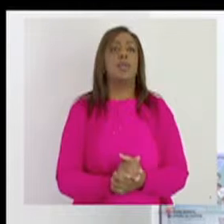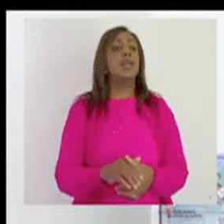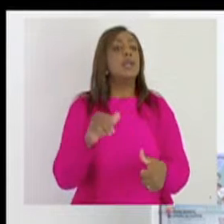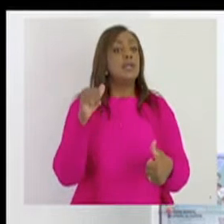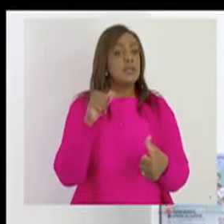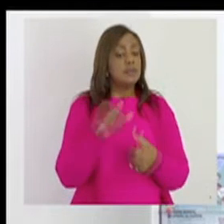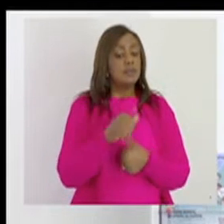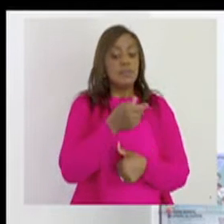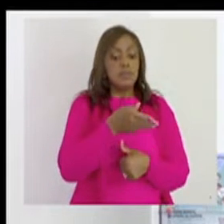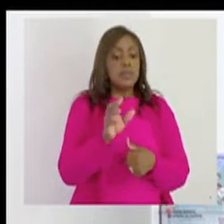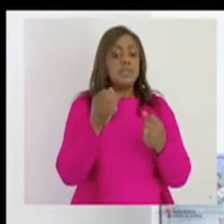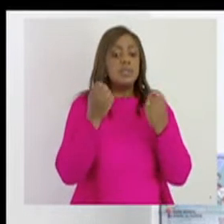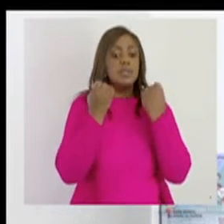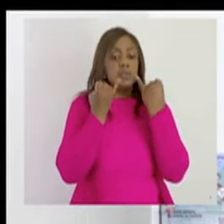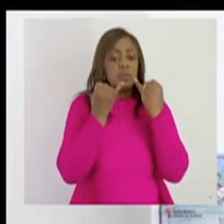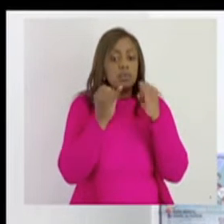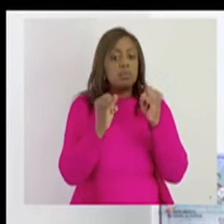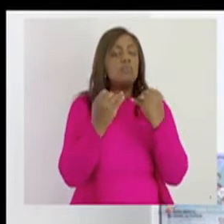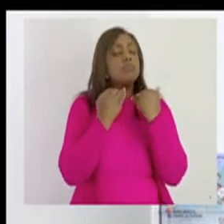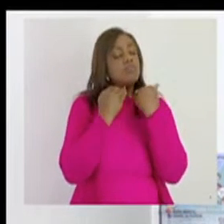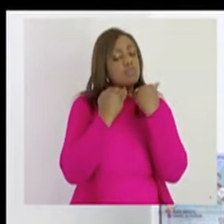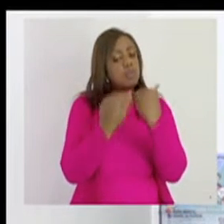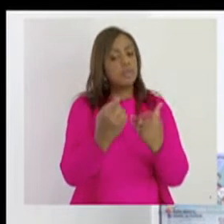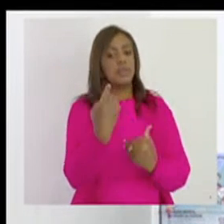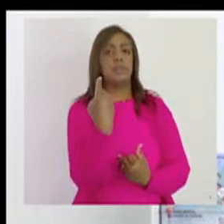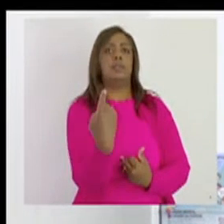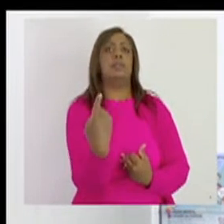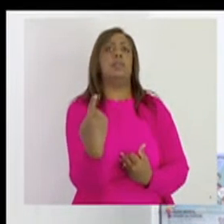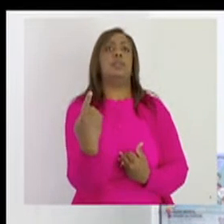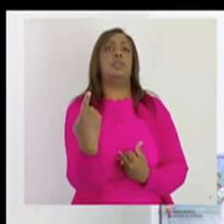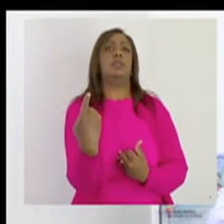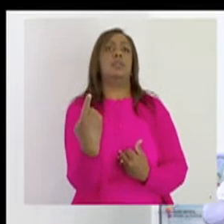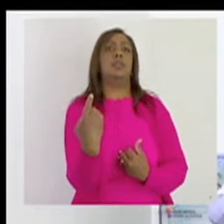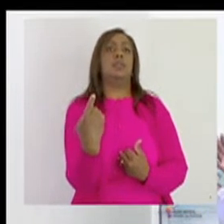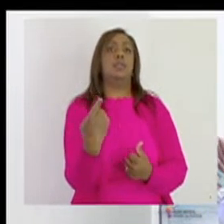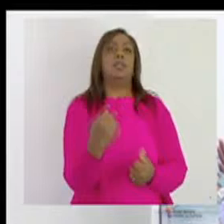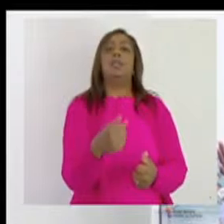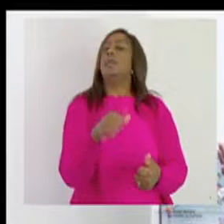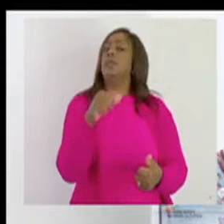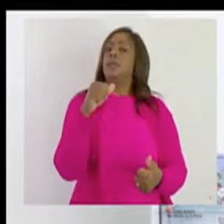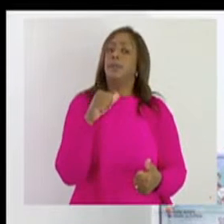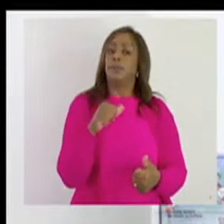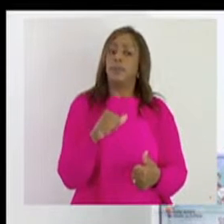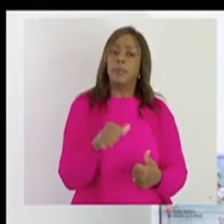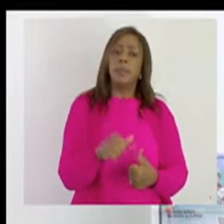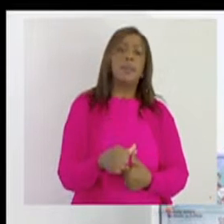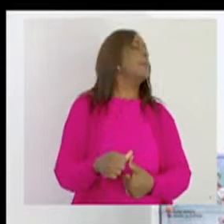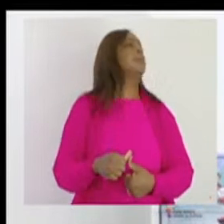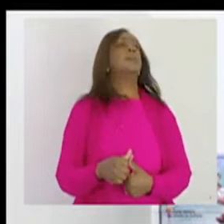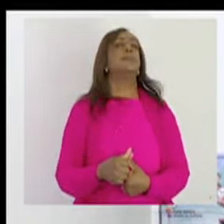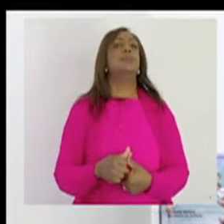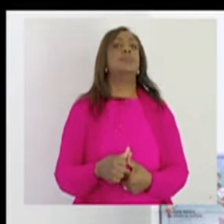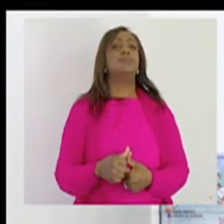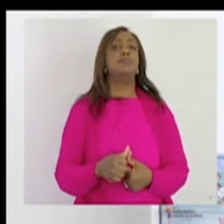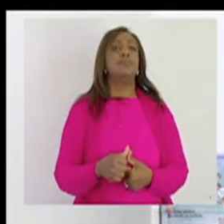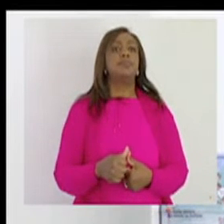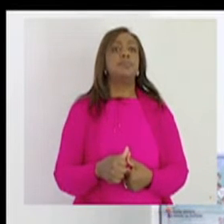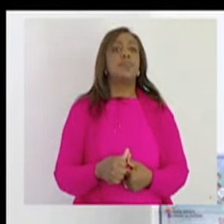infected by different viruses and then many more. However, when these cells are then being